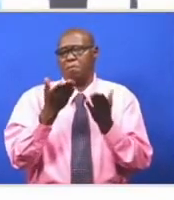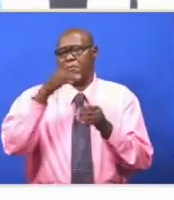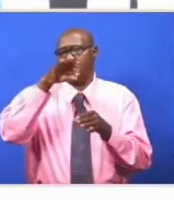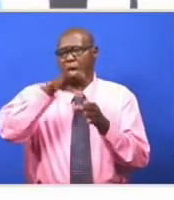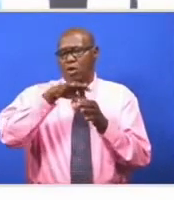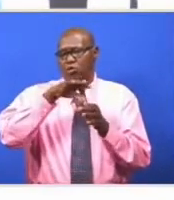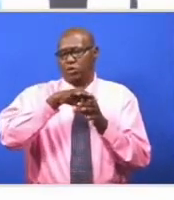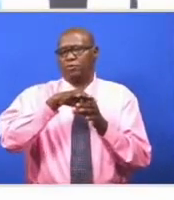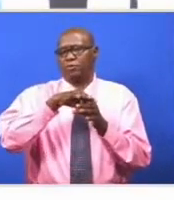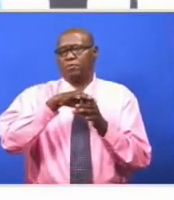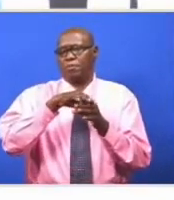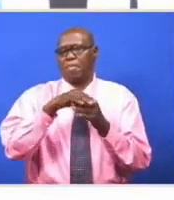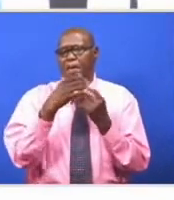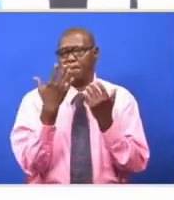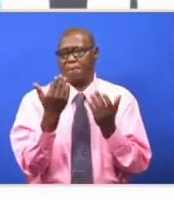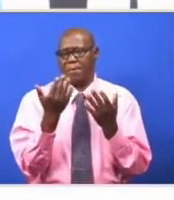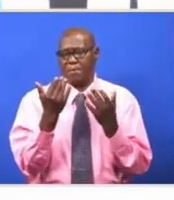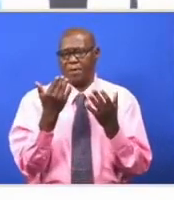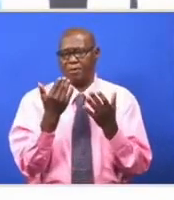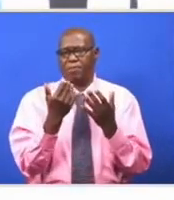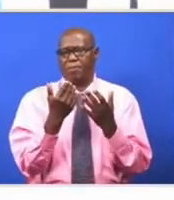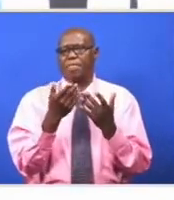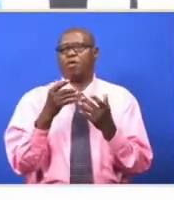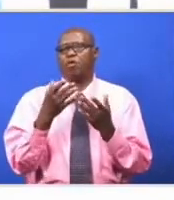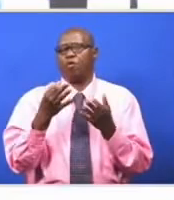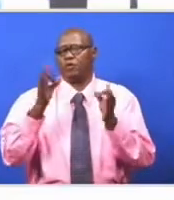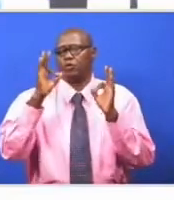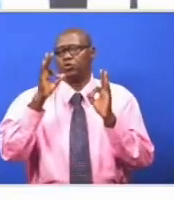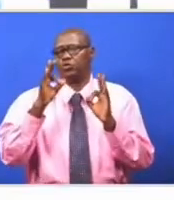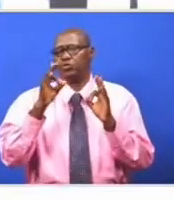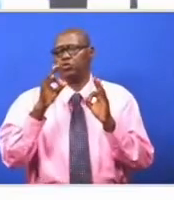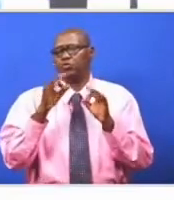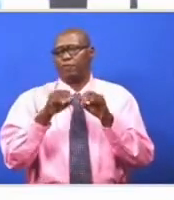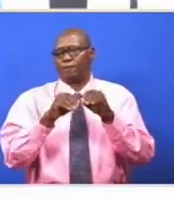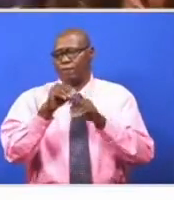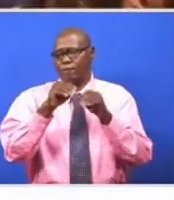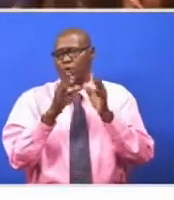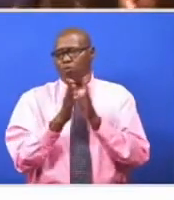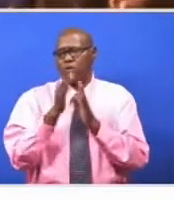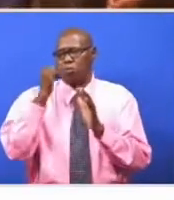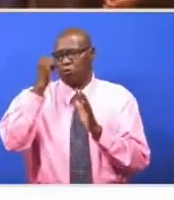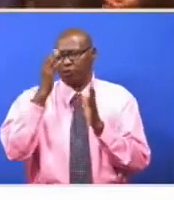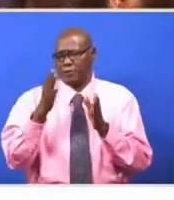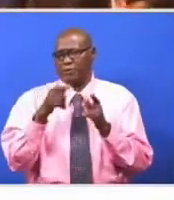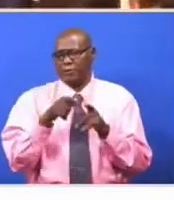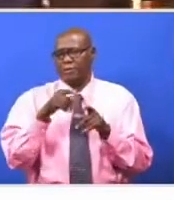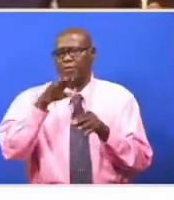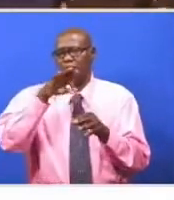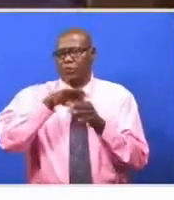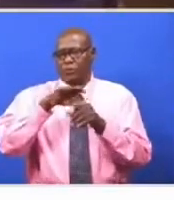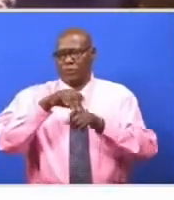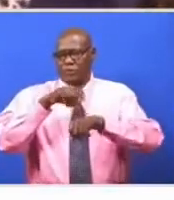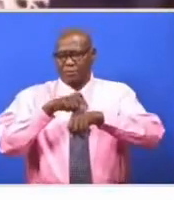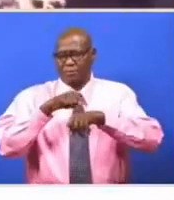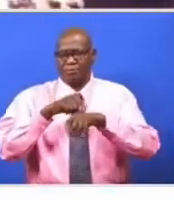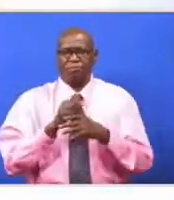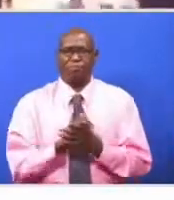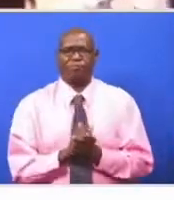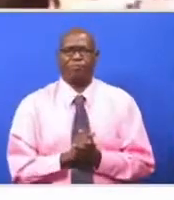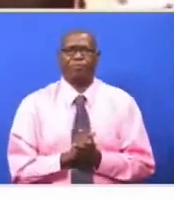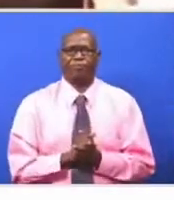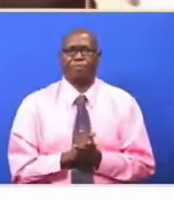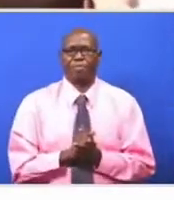to some IEBC officials colluding with politicians during voting exercise. Ladies and gentlemen, Monday